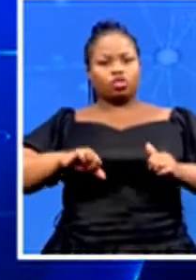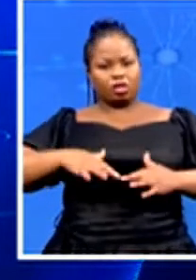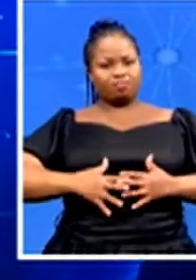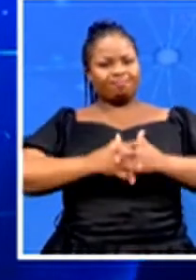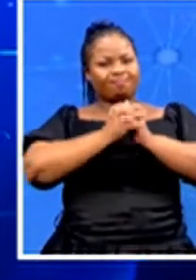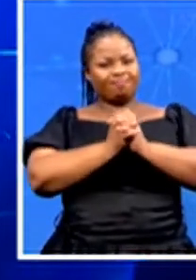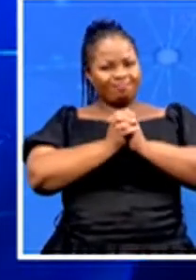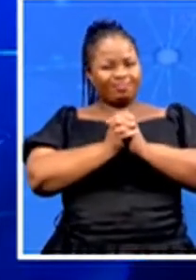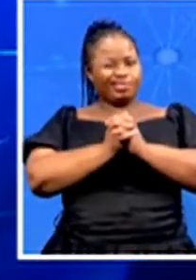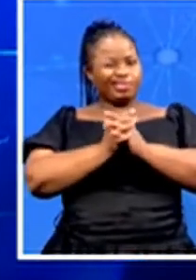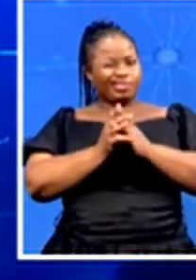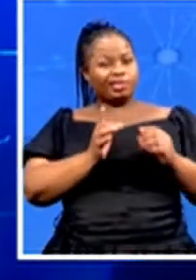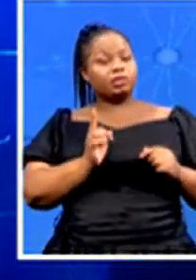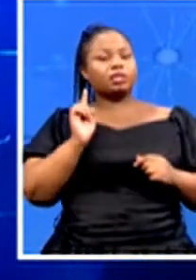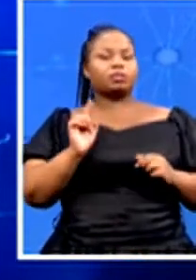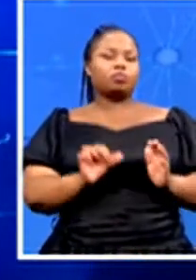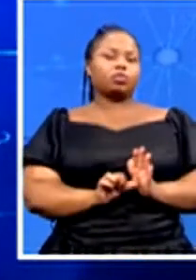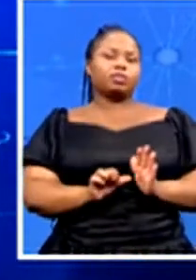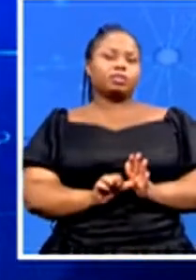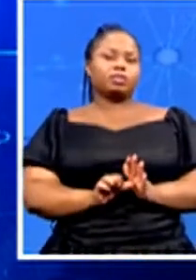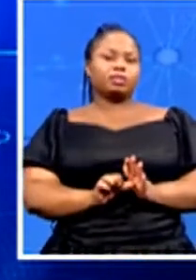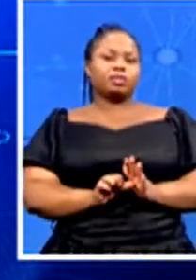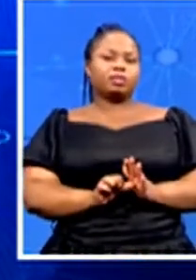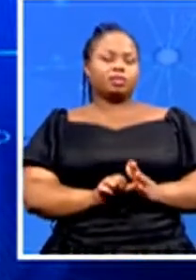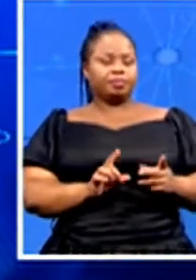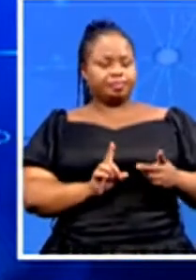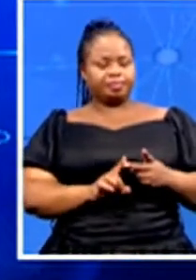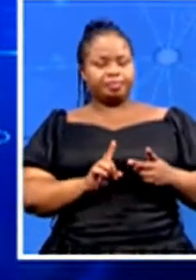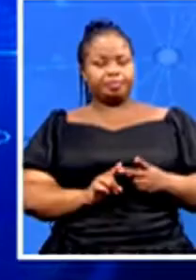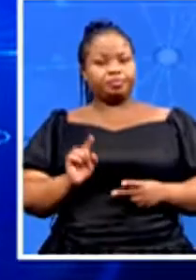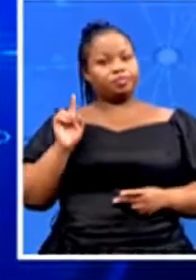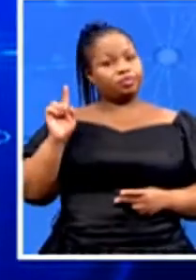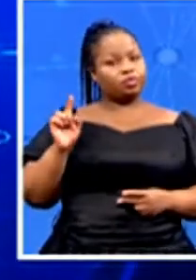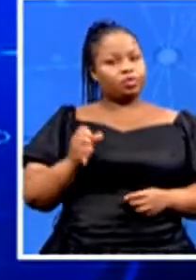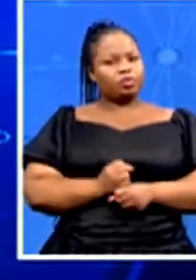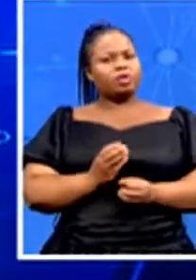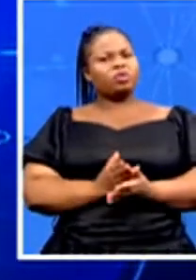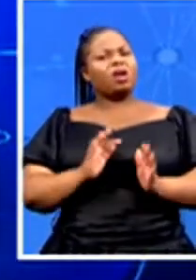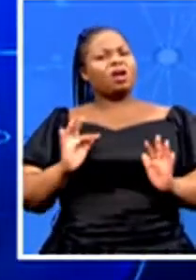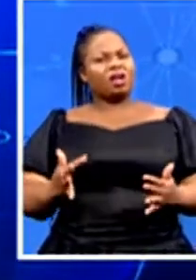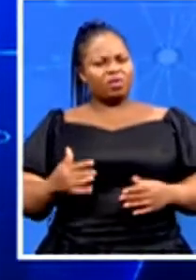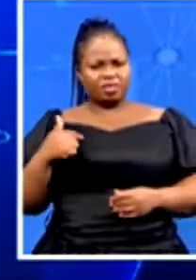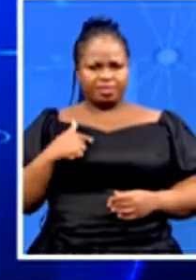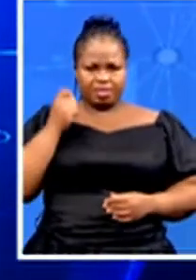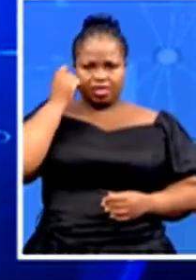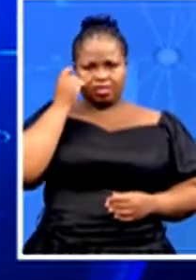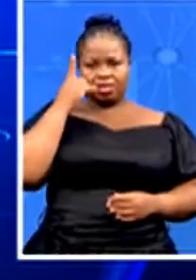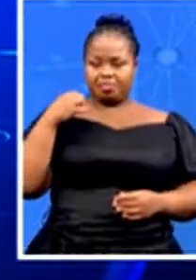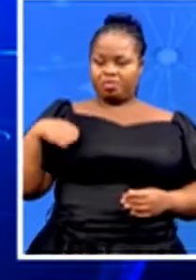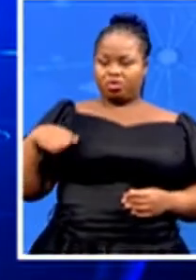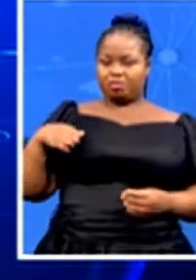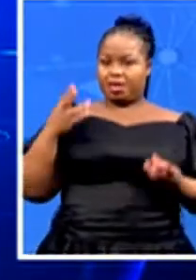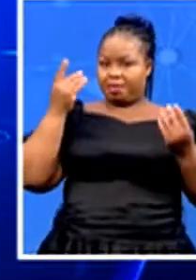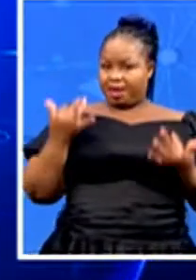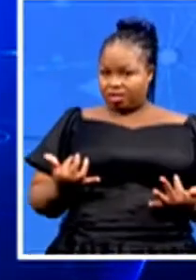me. Are you going to make sure that I understand the budget of the municipality and I'm able to engage with it?